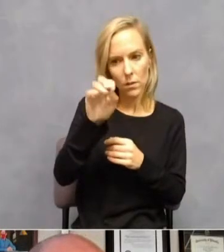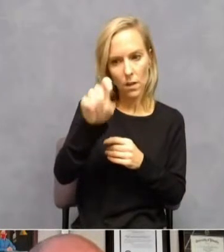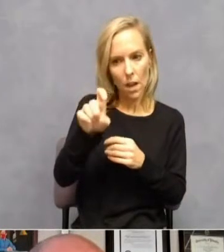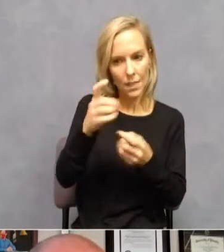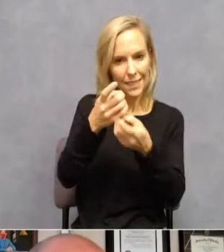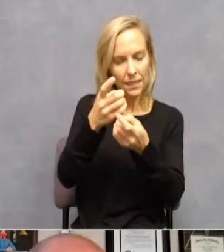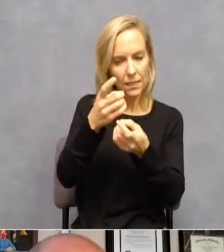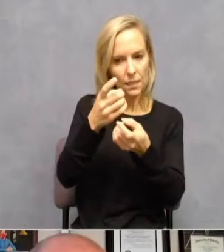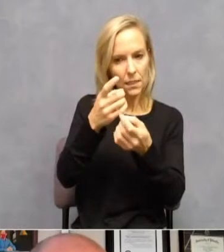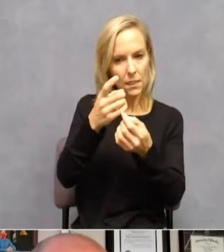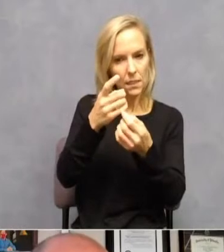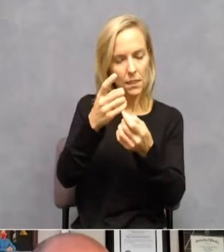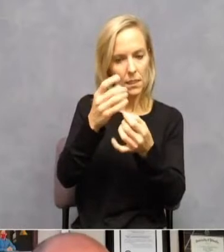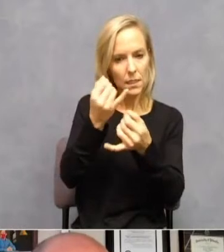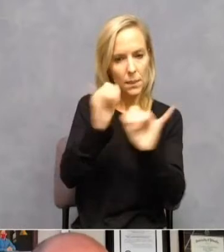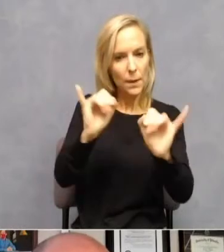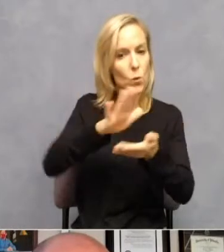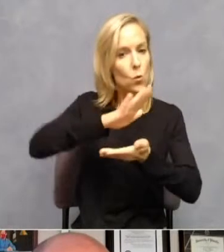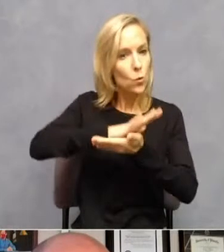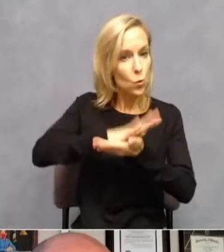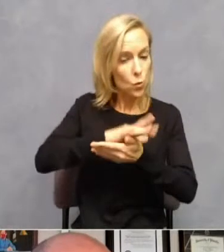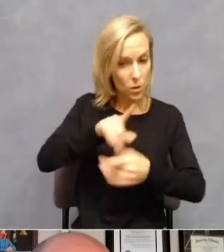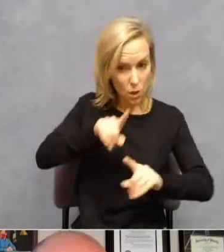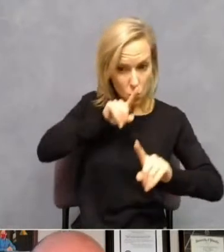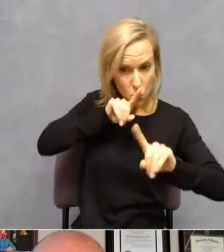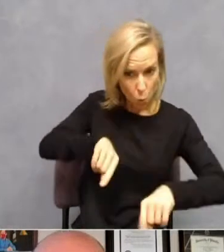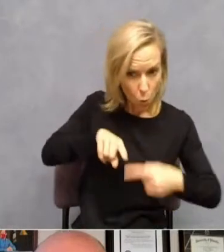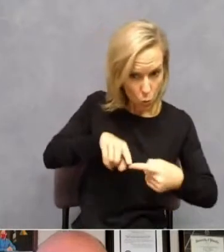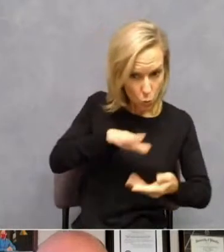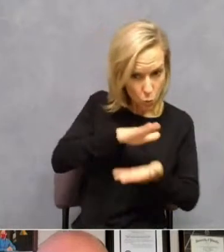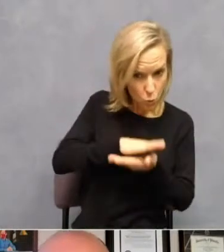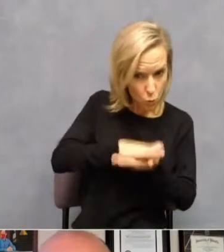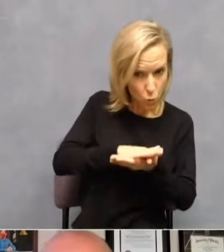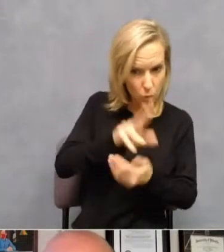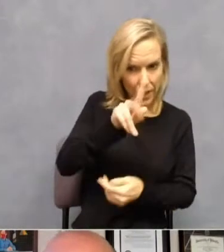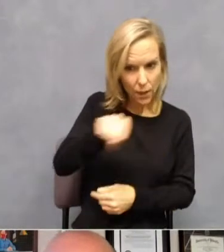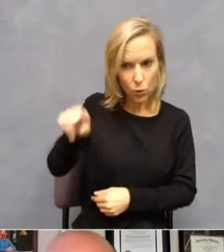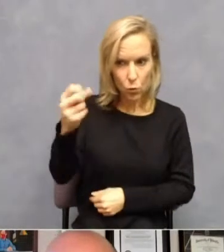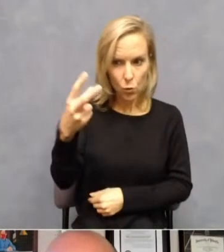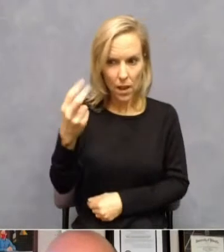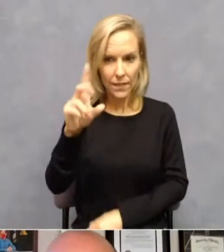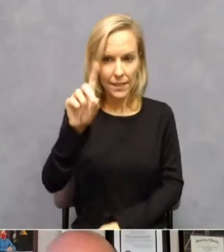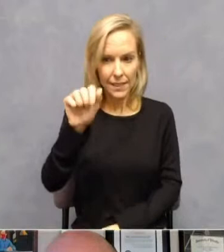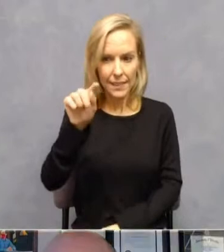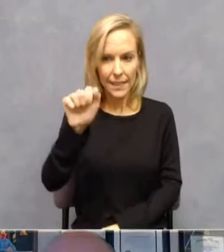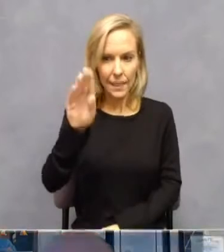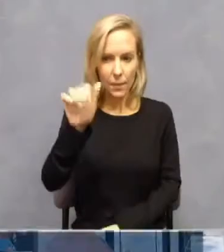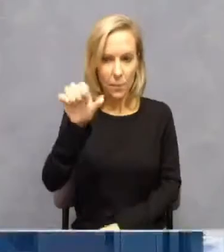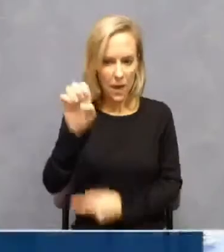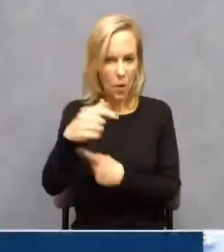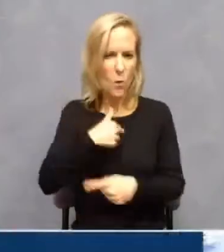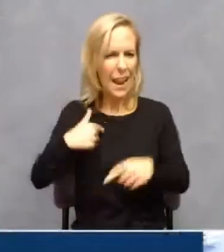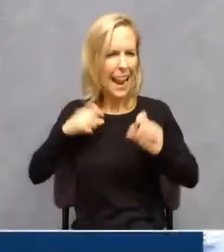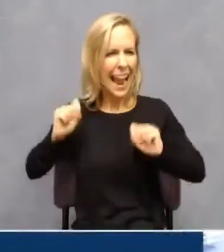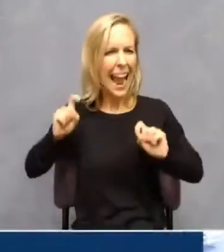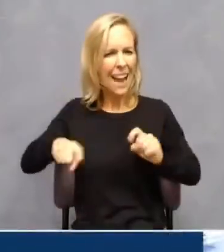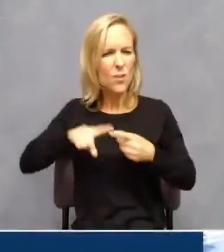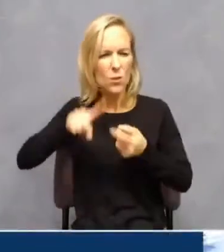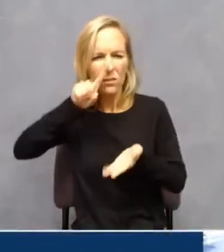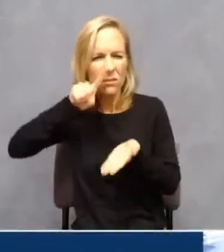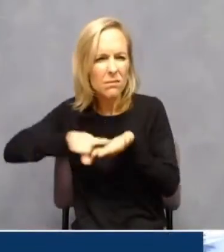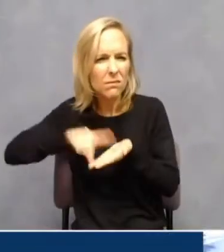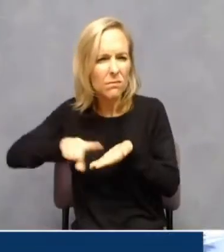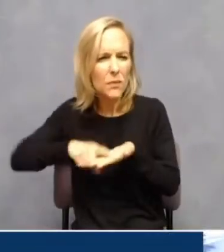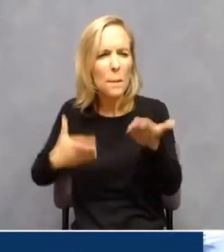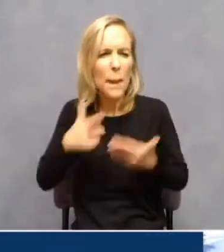and whether they report or not to the state K through 12 database. That's something we'll look into. They're probably a military